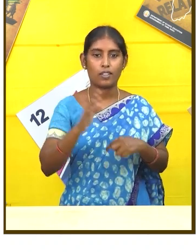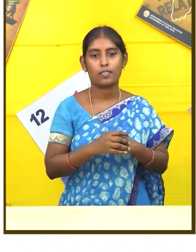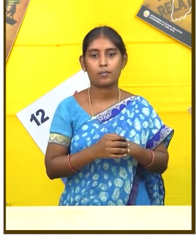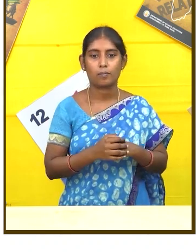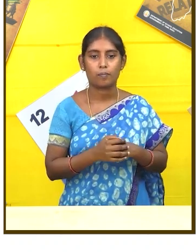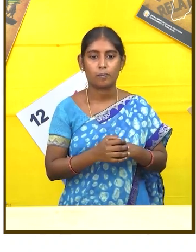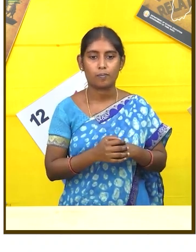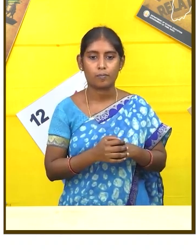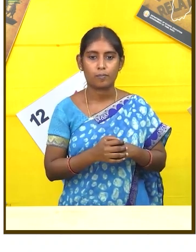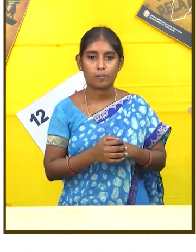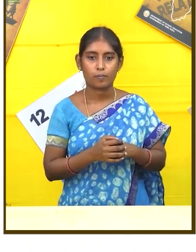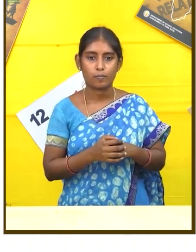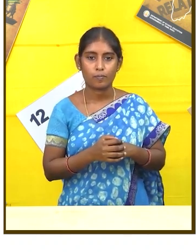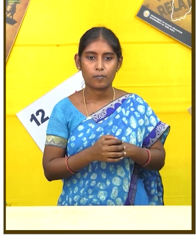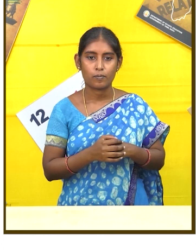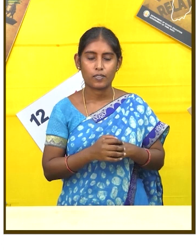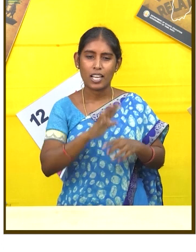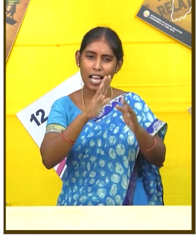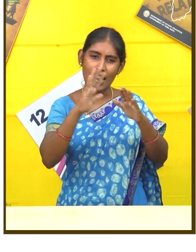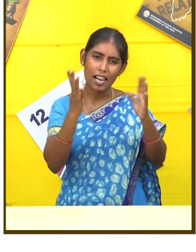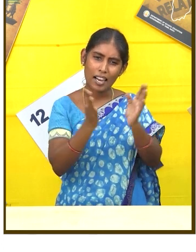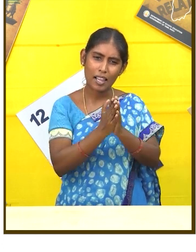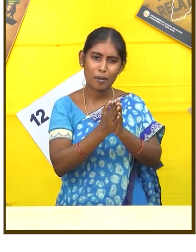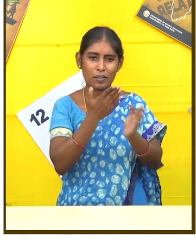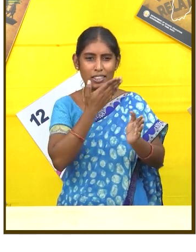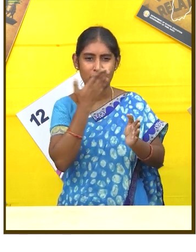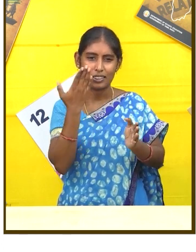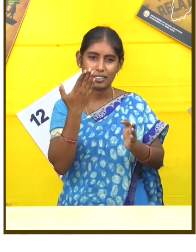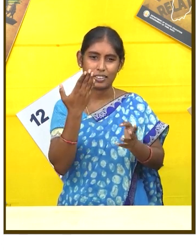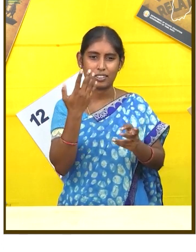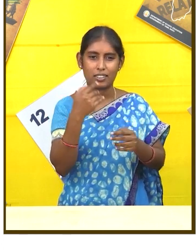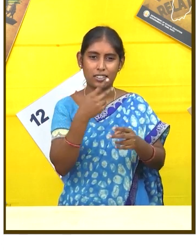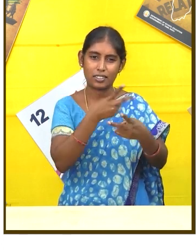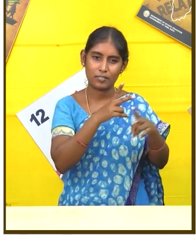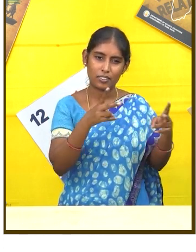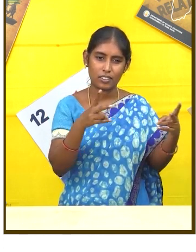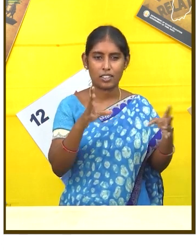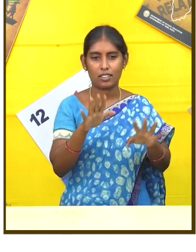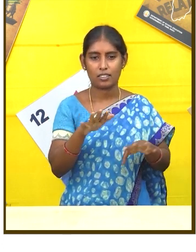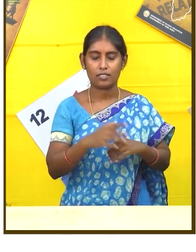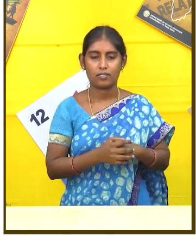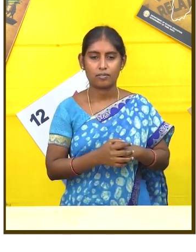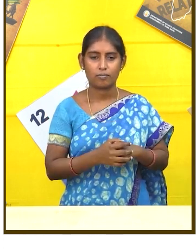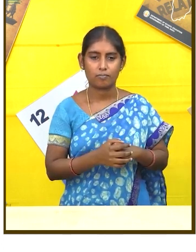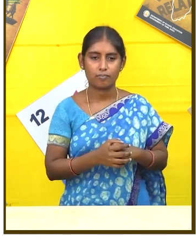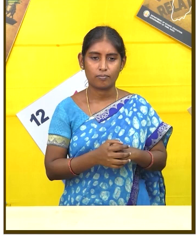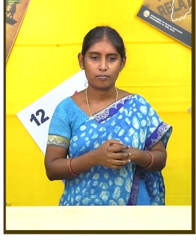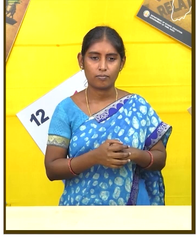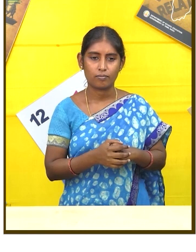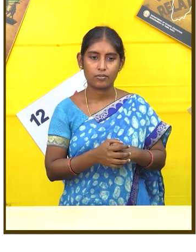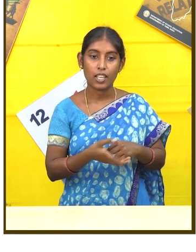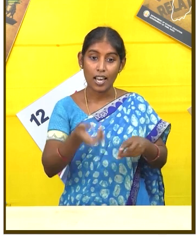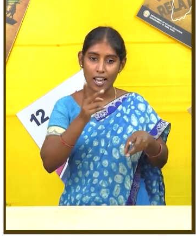equation, we are selecting the first equation, because all the variables x, y, z are 1 only, having the coefficient